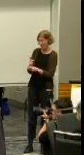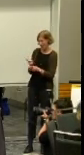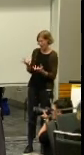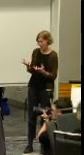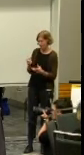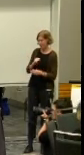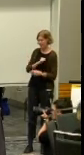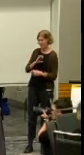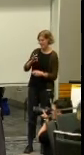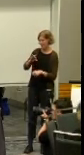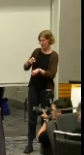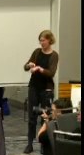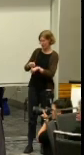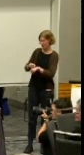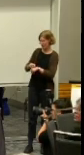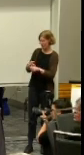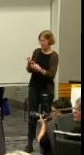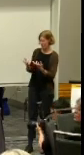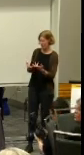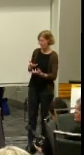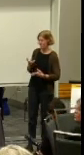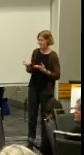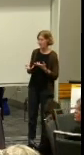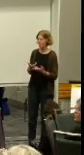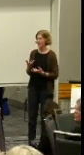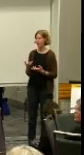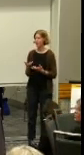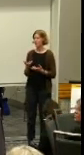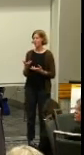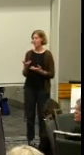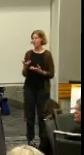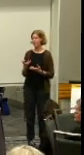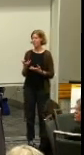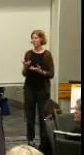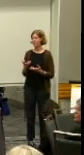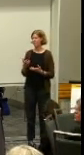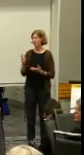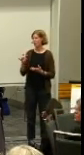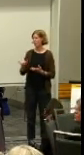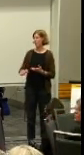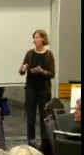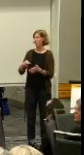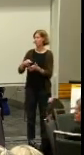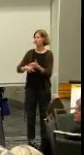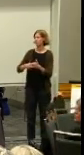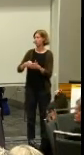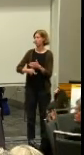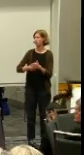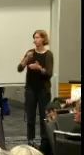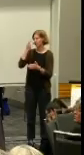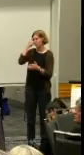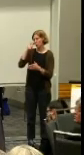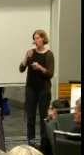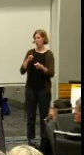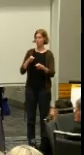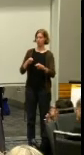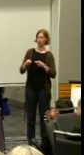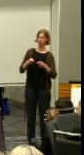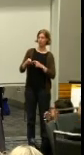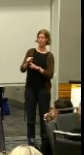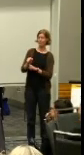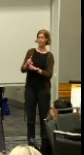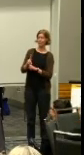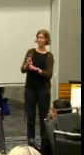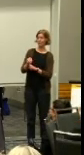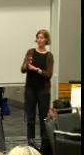that? I mean, what's the running cost for administration on it? For the